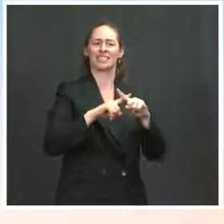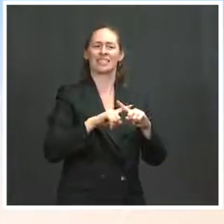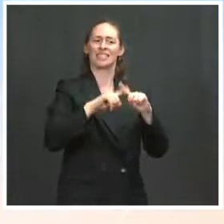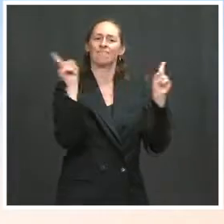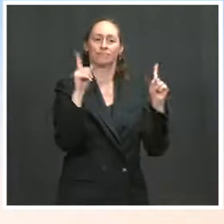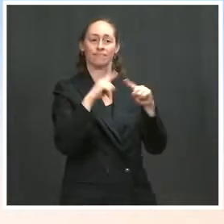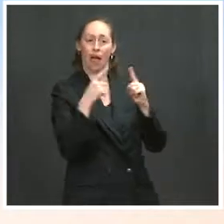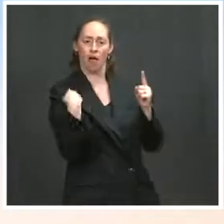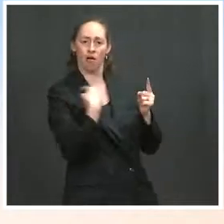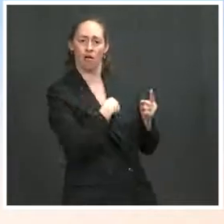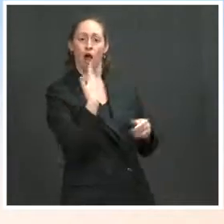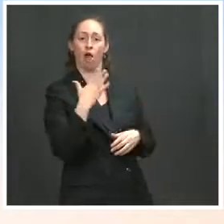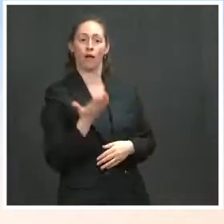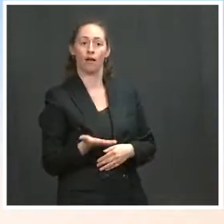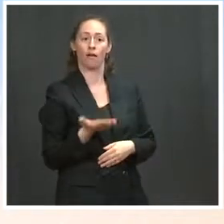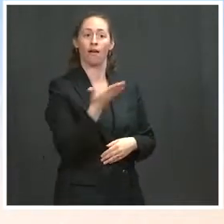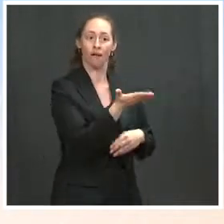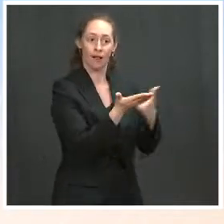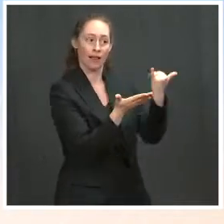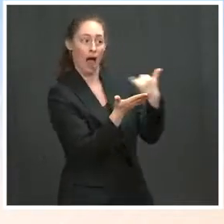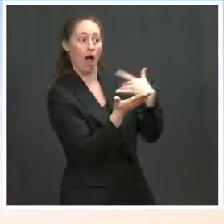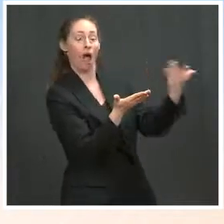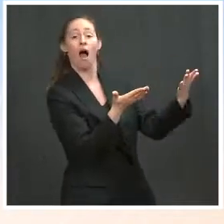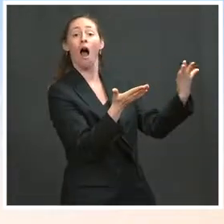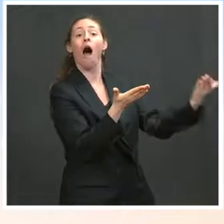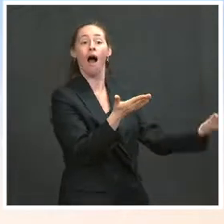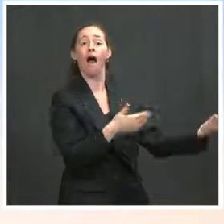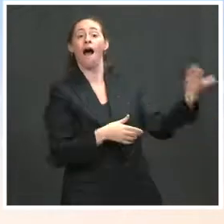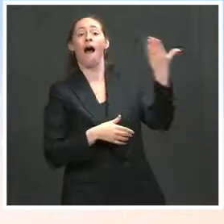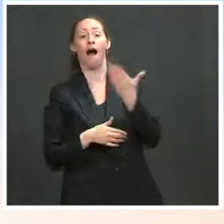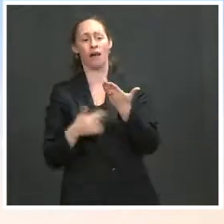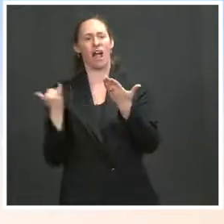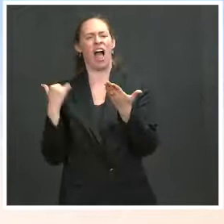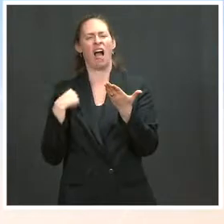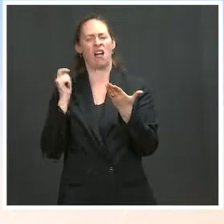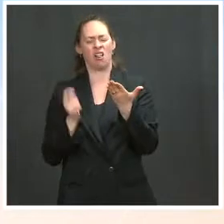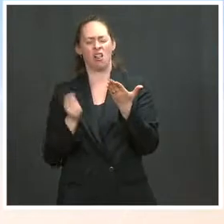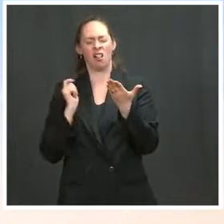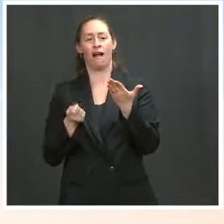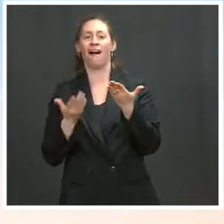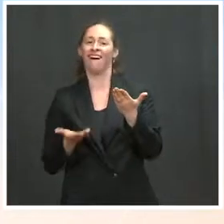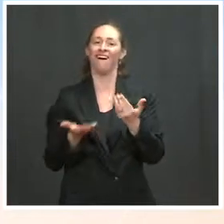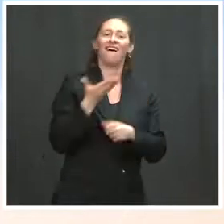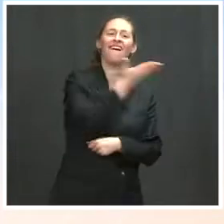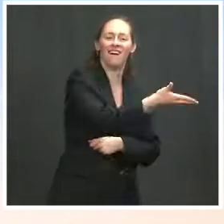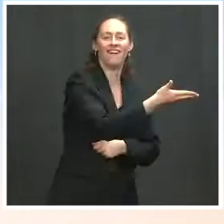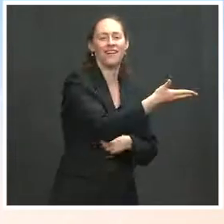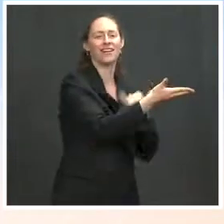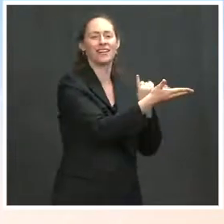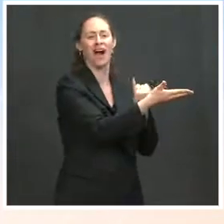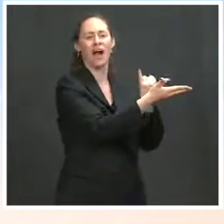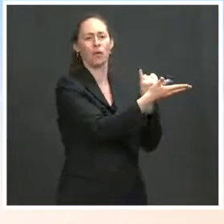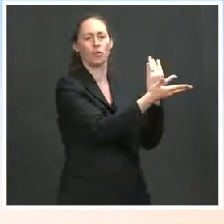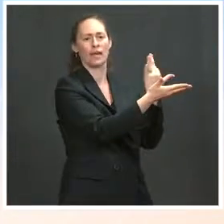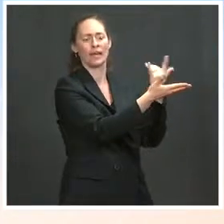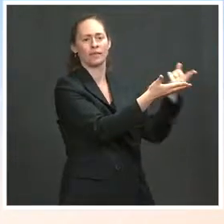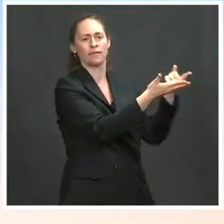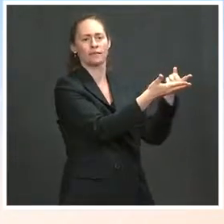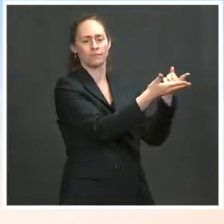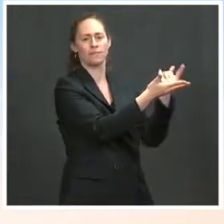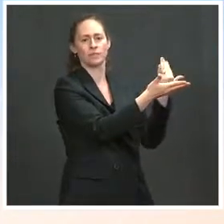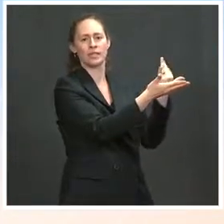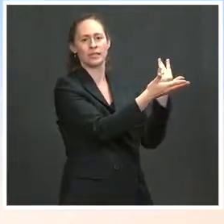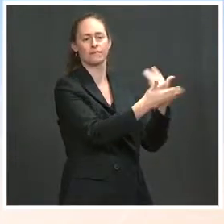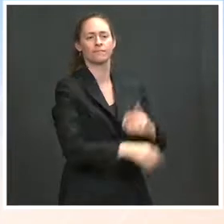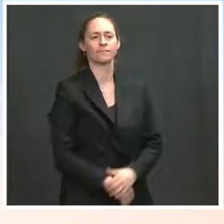counter. So as you all know, we made our offer and our counter, and we're waiting to hear from Republicans, which we're hearing will